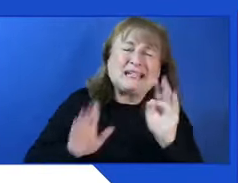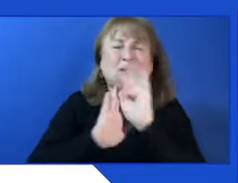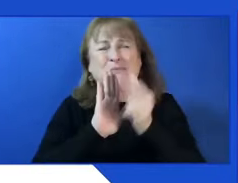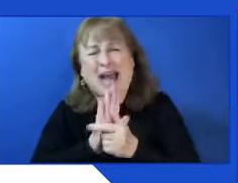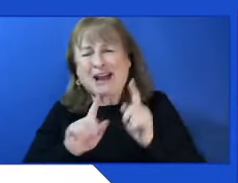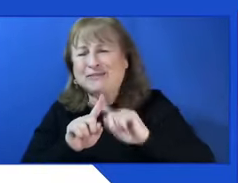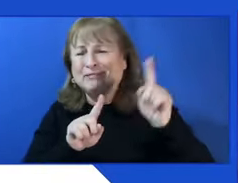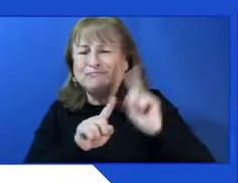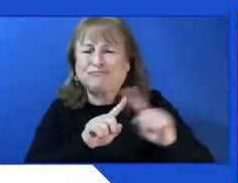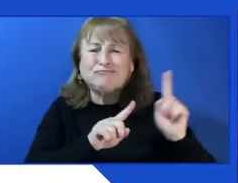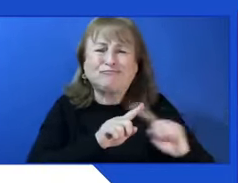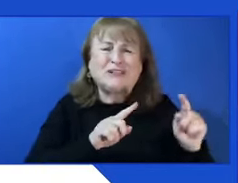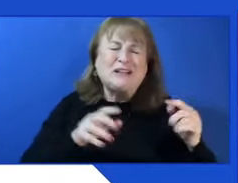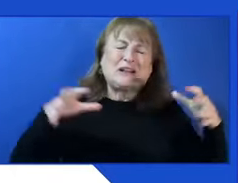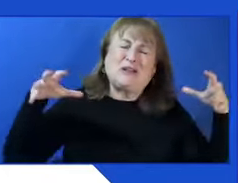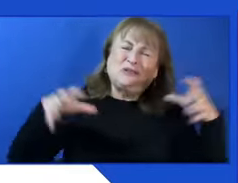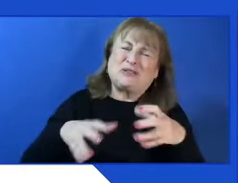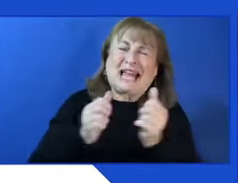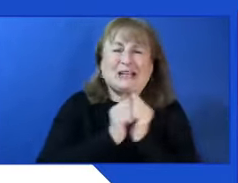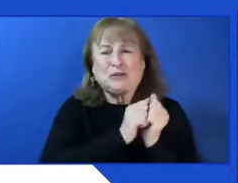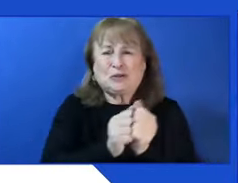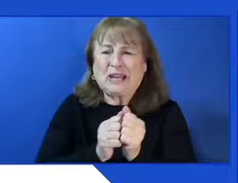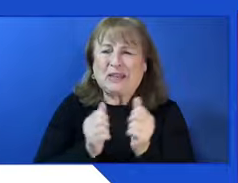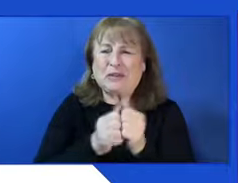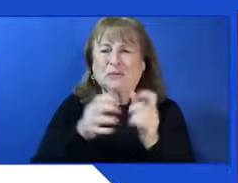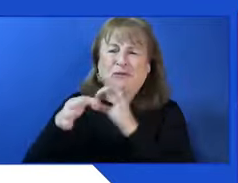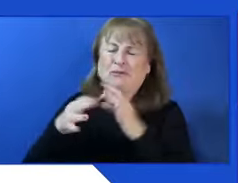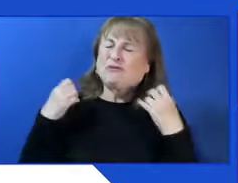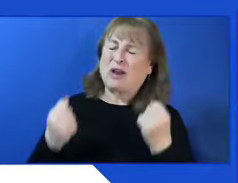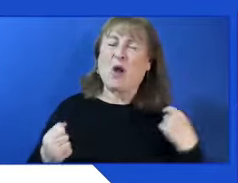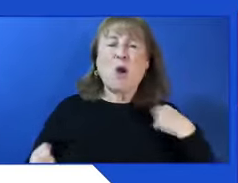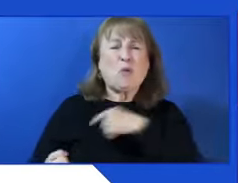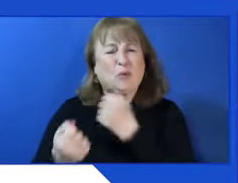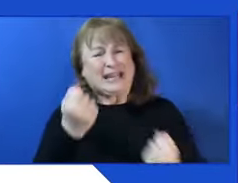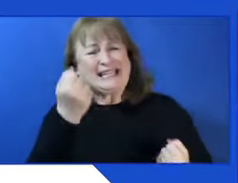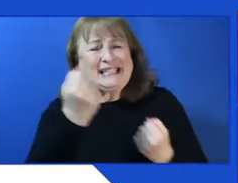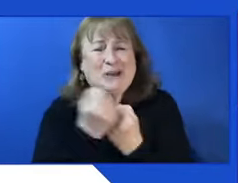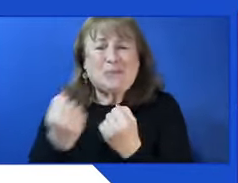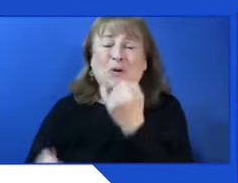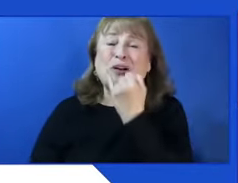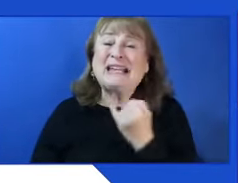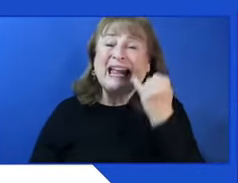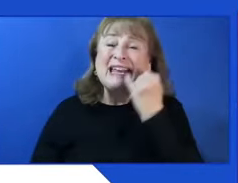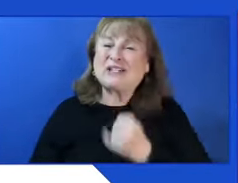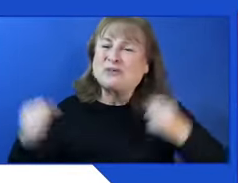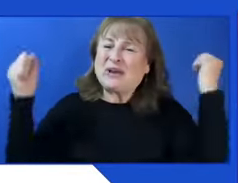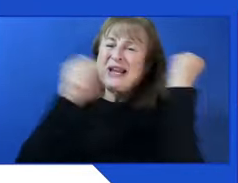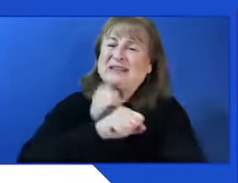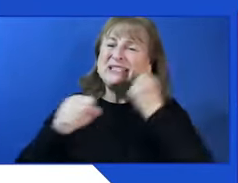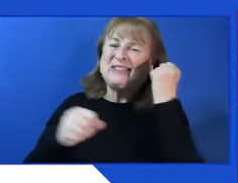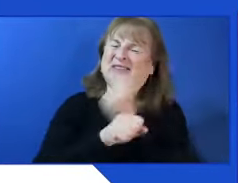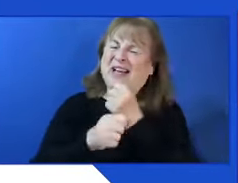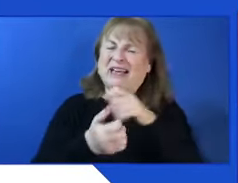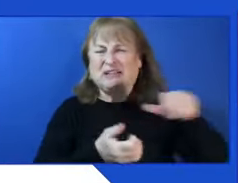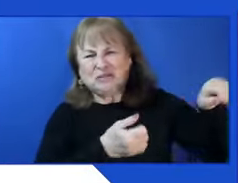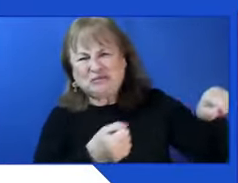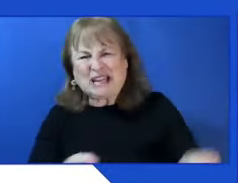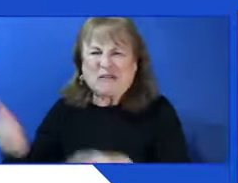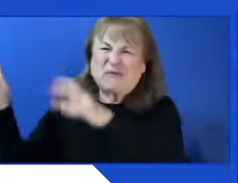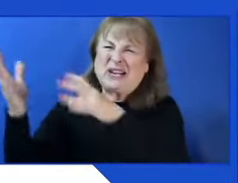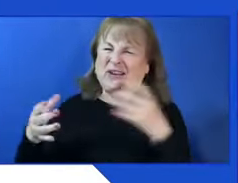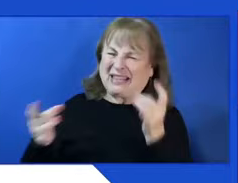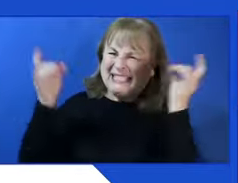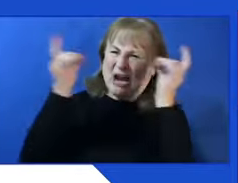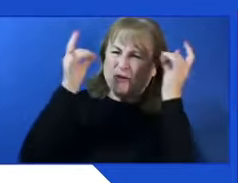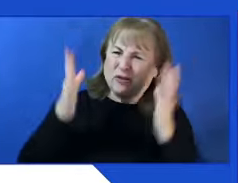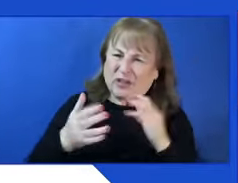to say together with unity and strength, we support Israel's fight to rid itself of the terror threat and